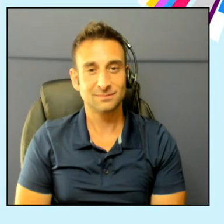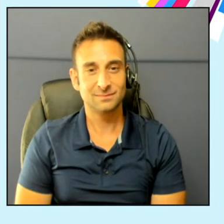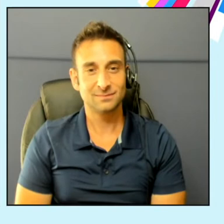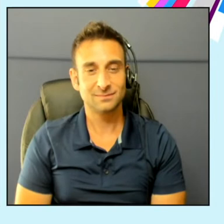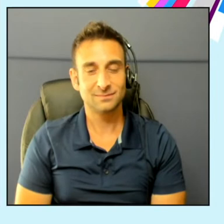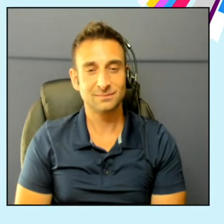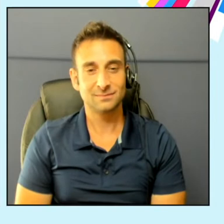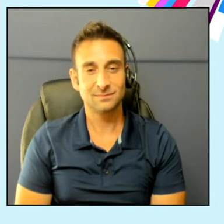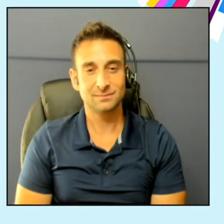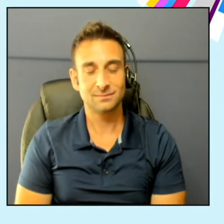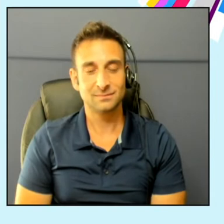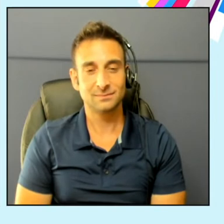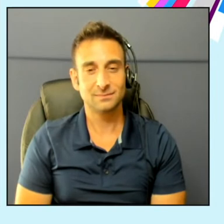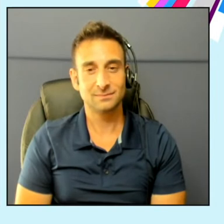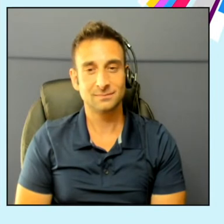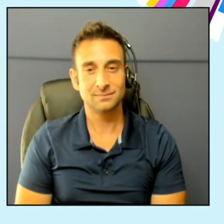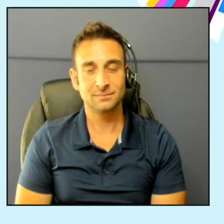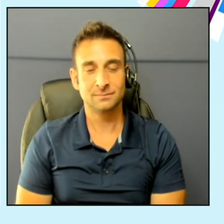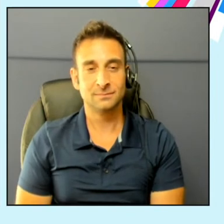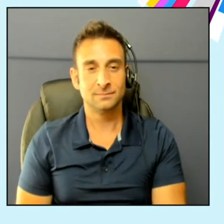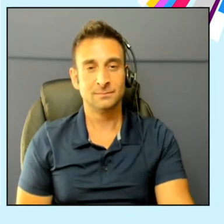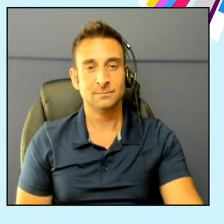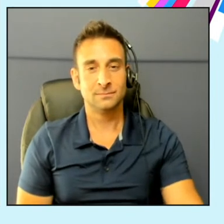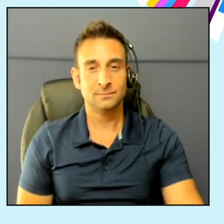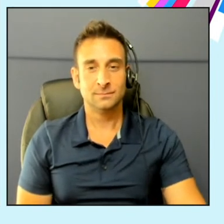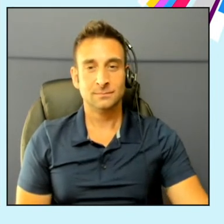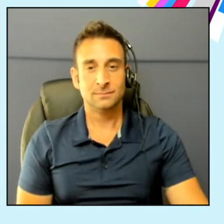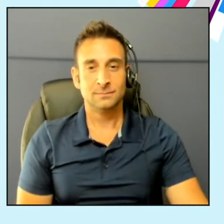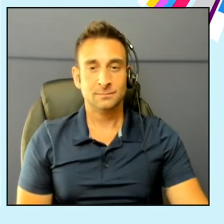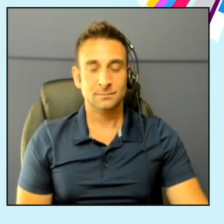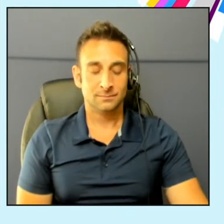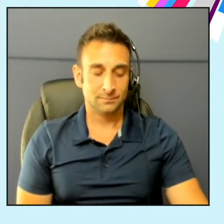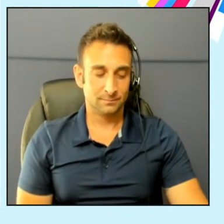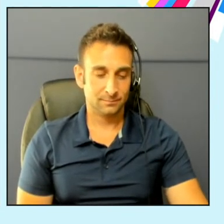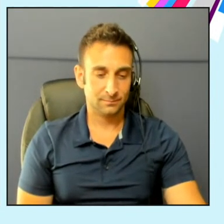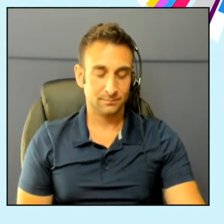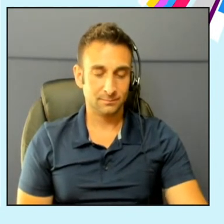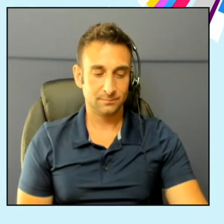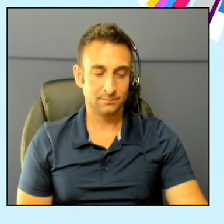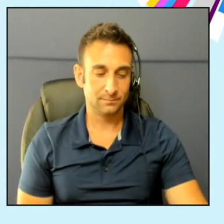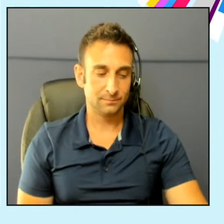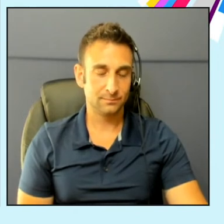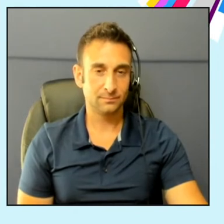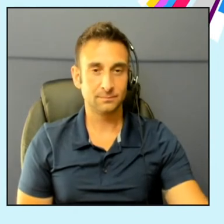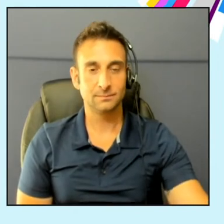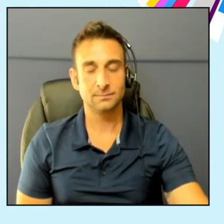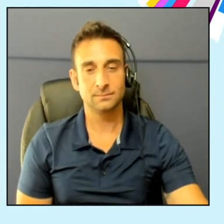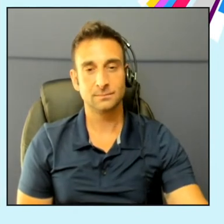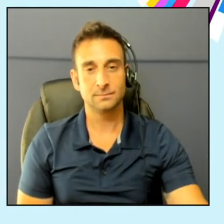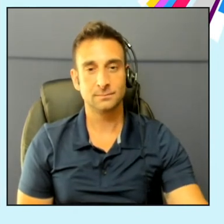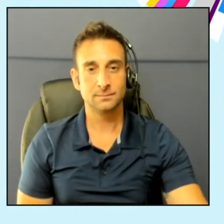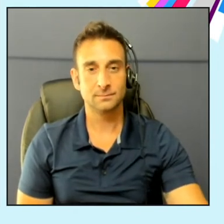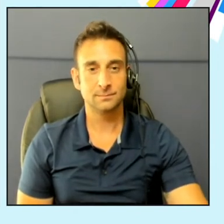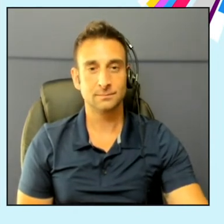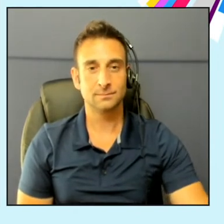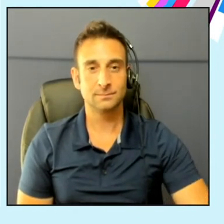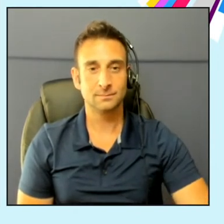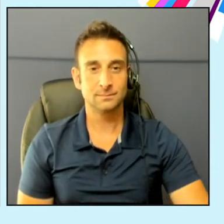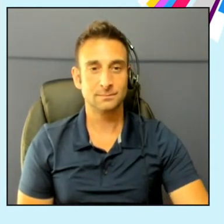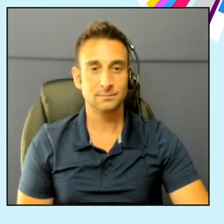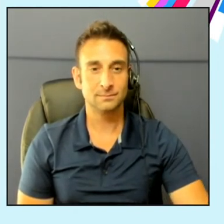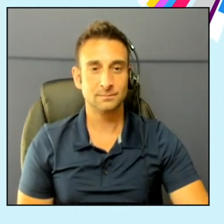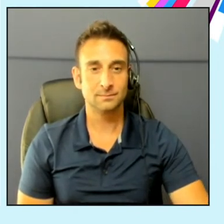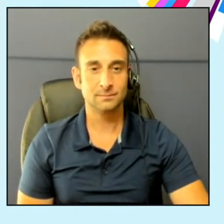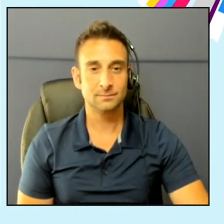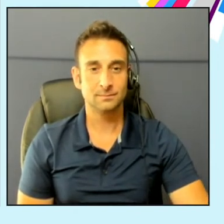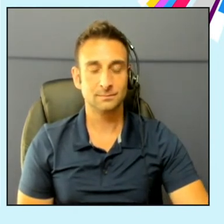sempre. Per me è molto importante perché così riesco ad essere sempre me stesso. Het is nog